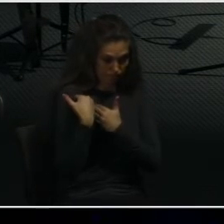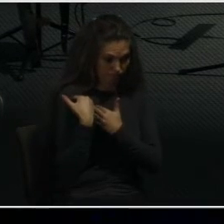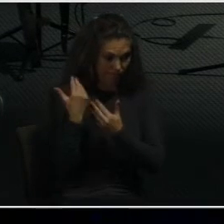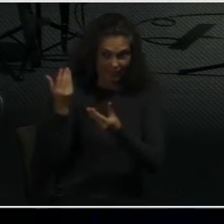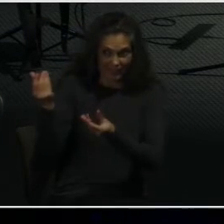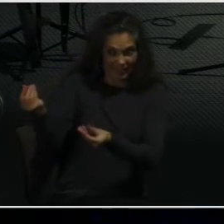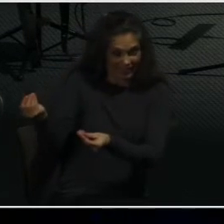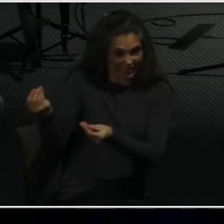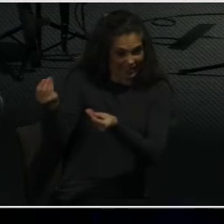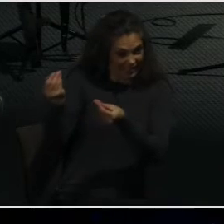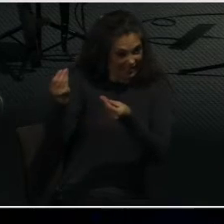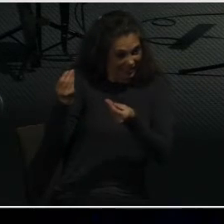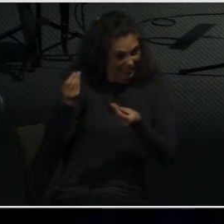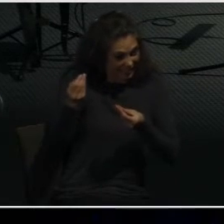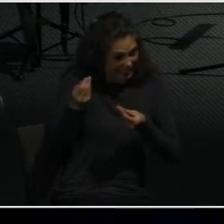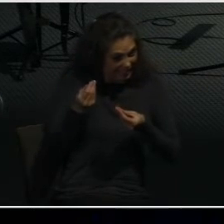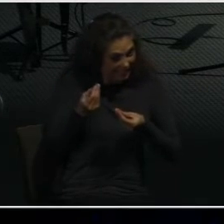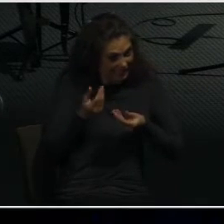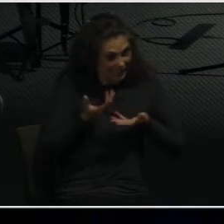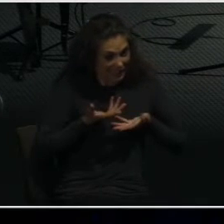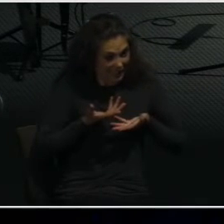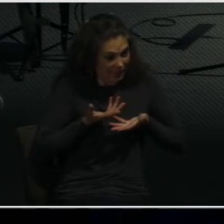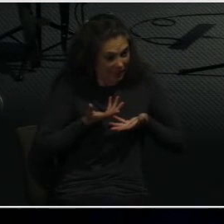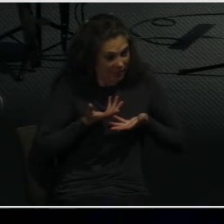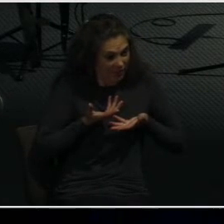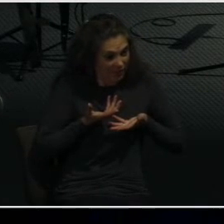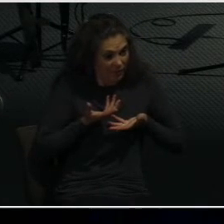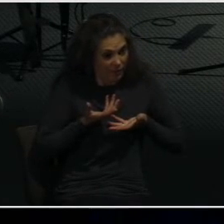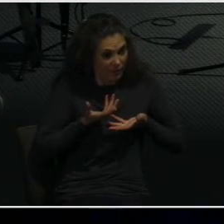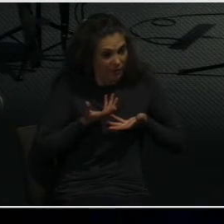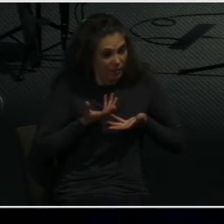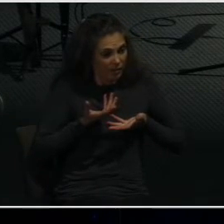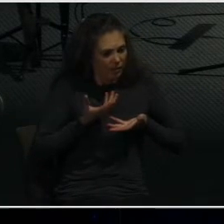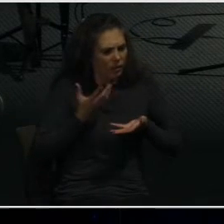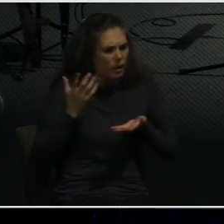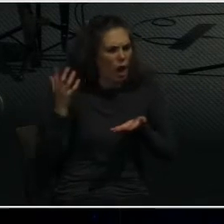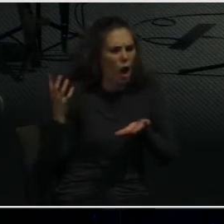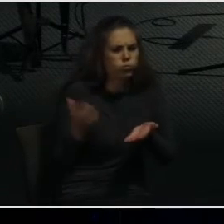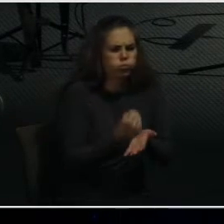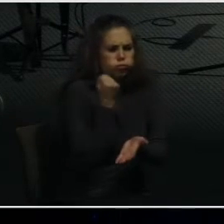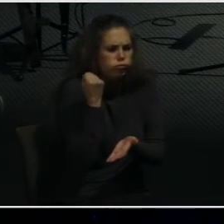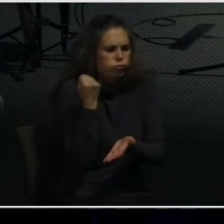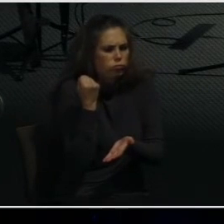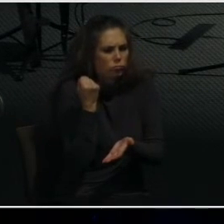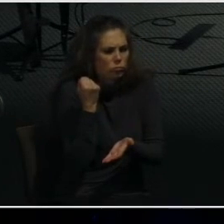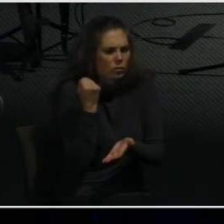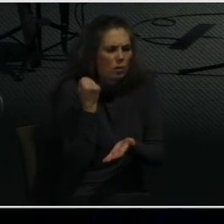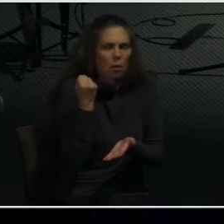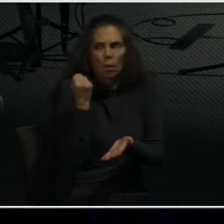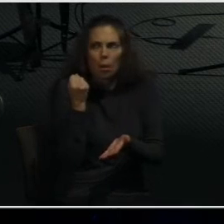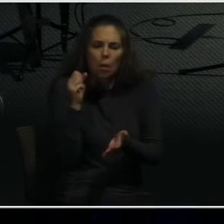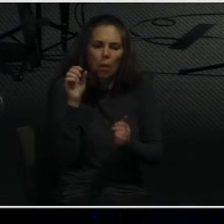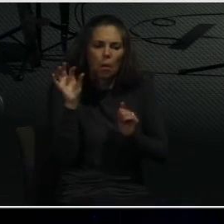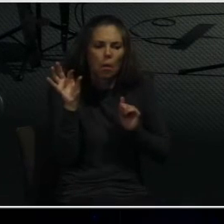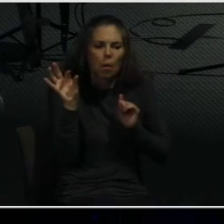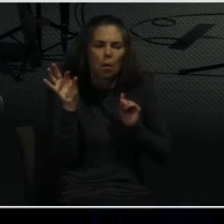Not just dip our hands in a little bit, although that's probably the way we start, but we must dive in.